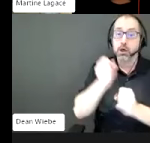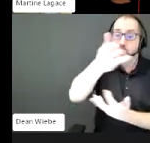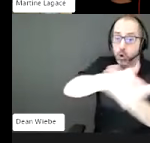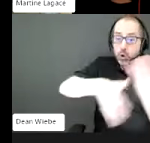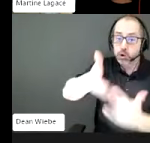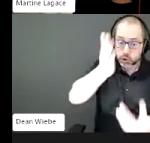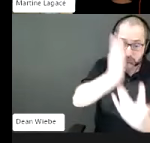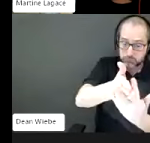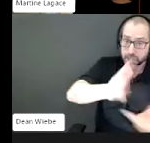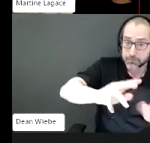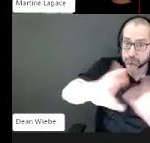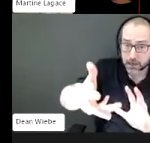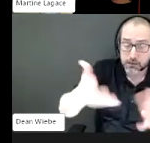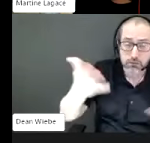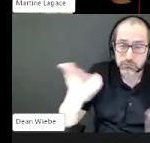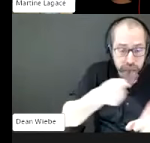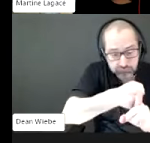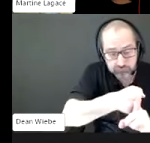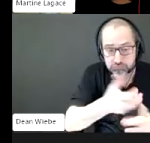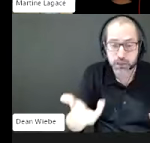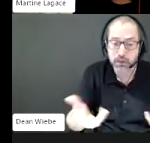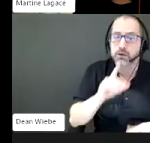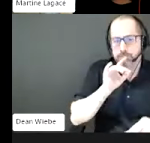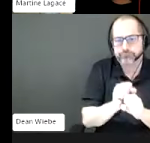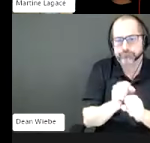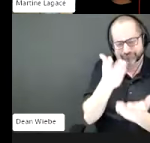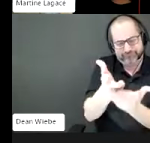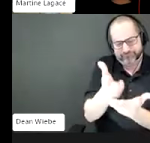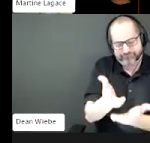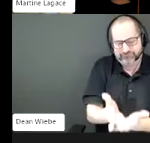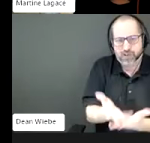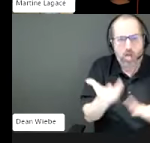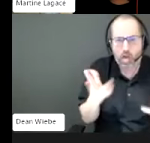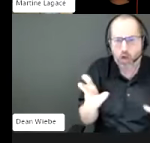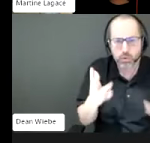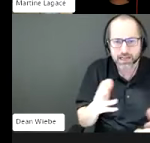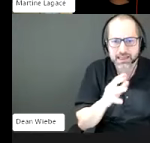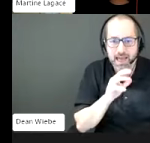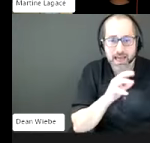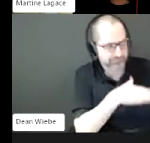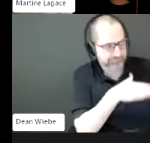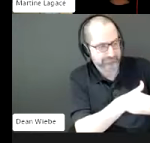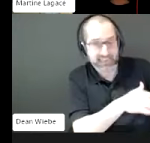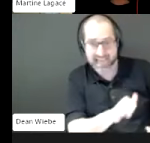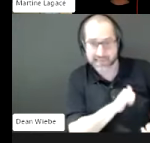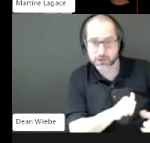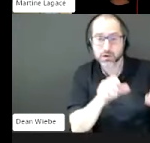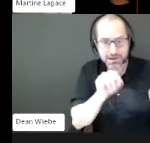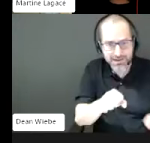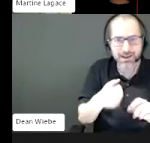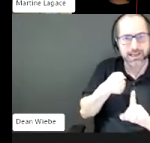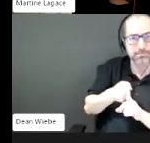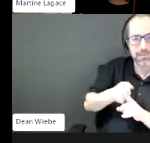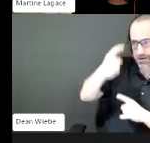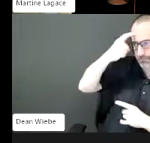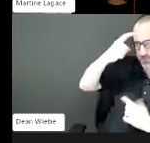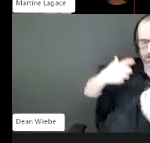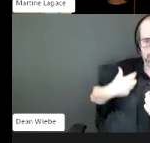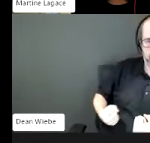that ageism has a very negative impact on the physical and mental health of older adults.